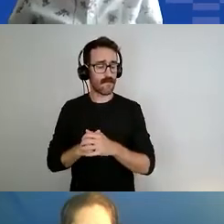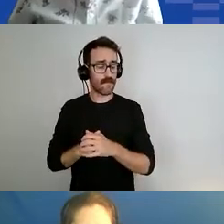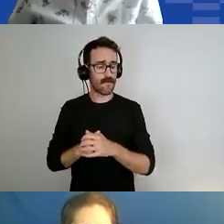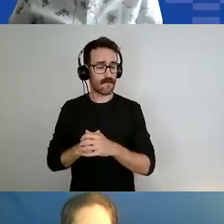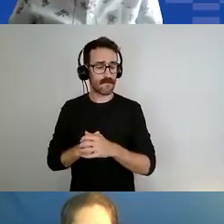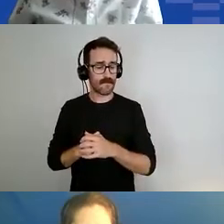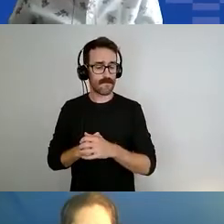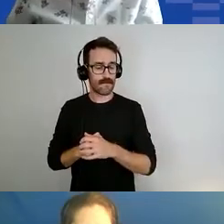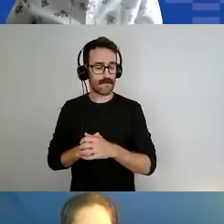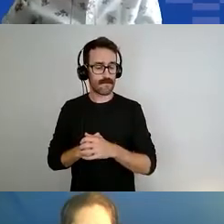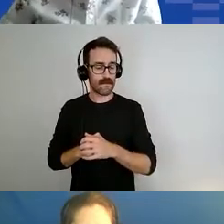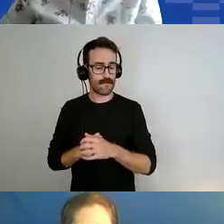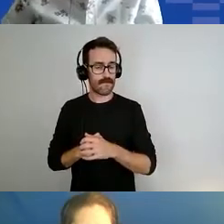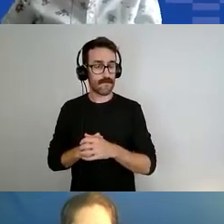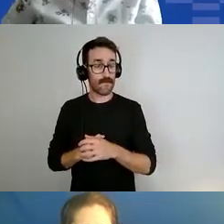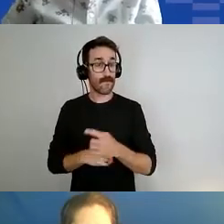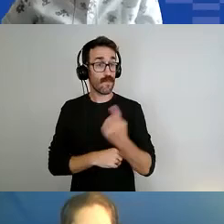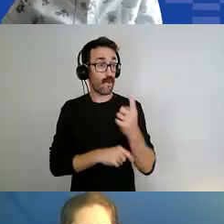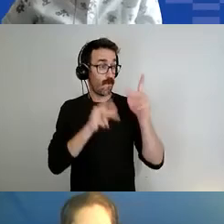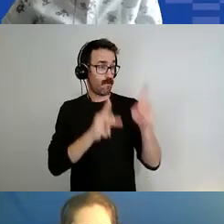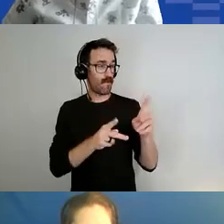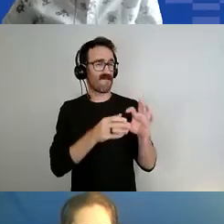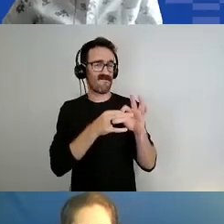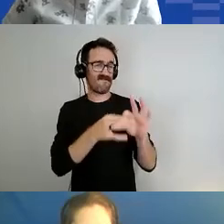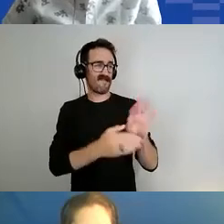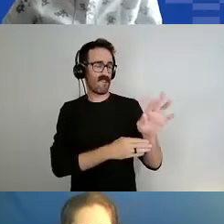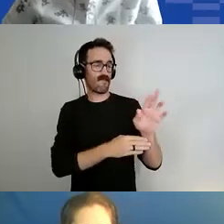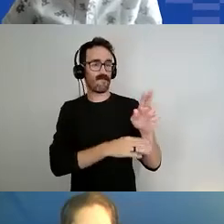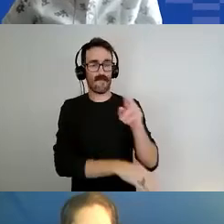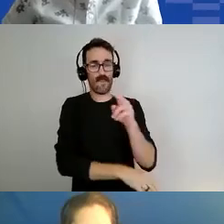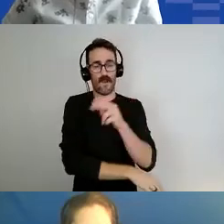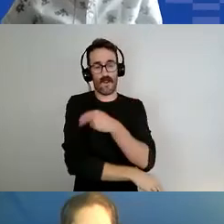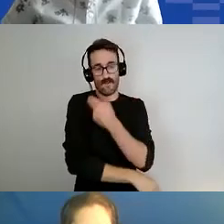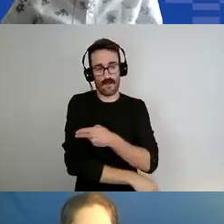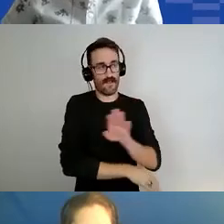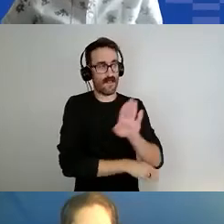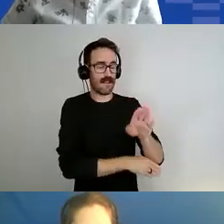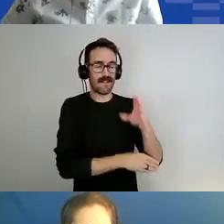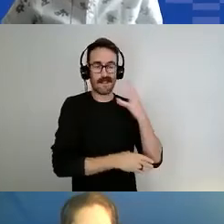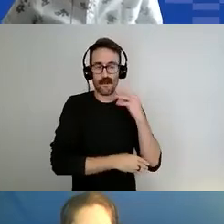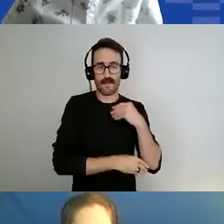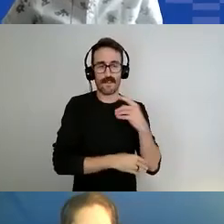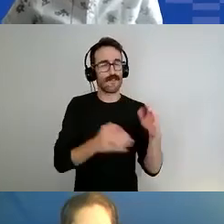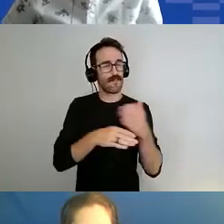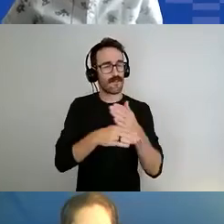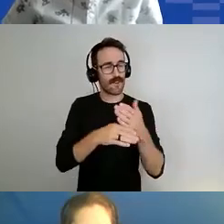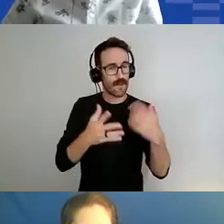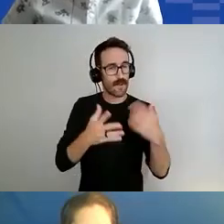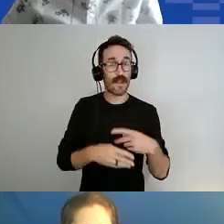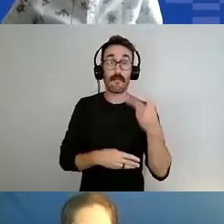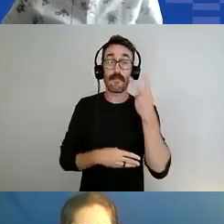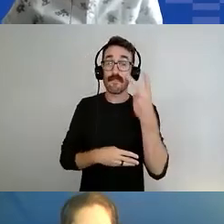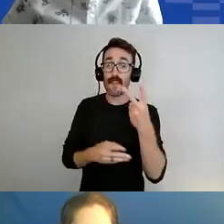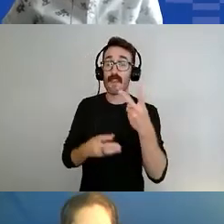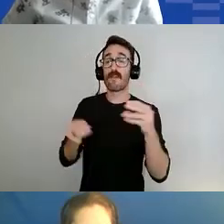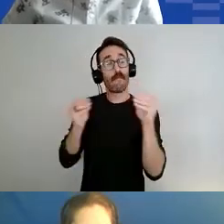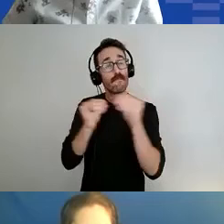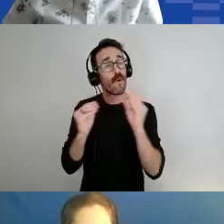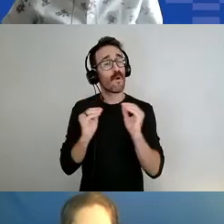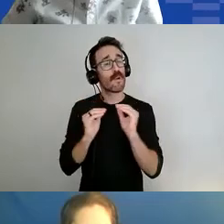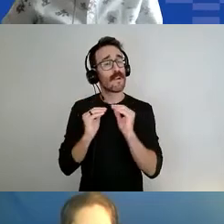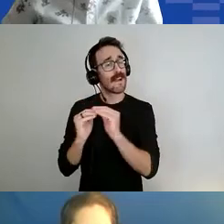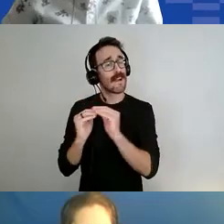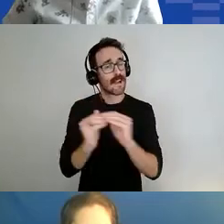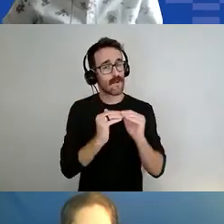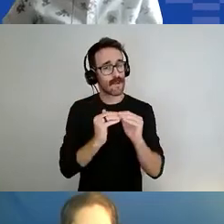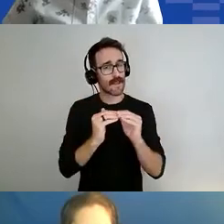One person speaking to a hospital-based context shared the following. So I'm starting to see a lot more of the equity, oh, hold